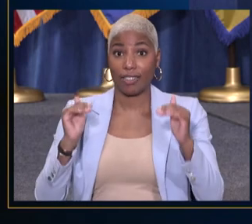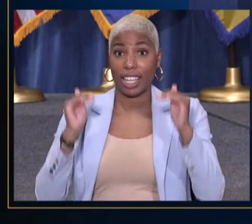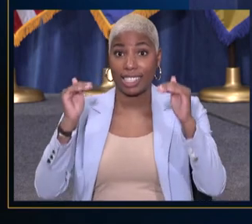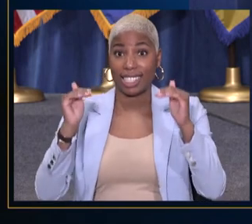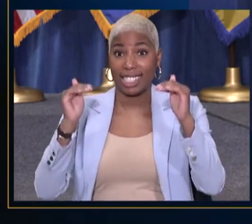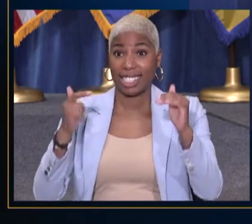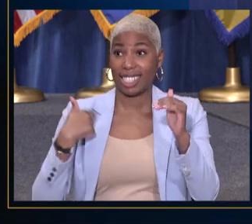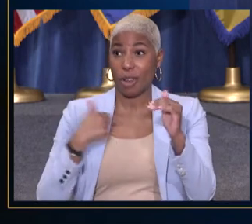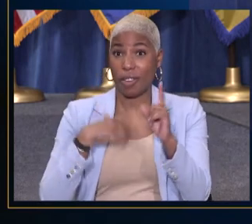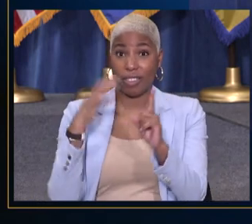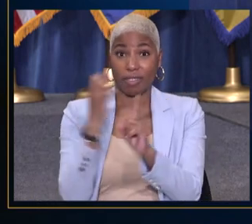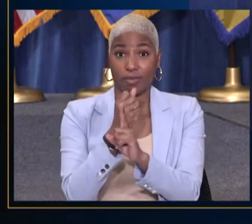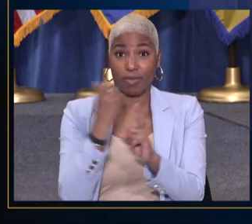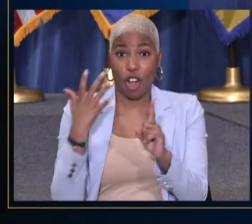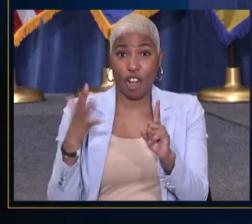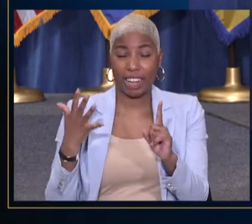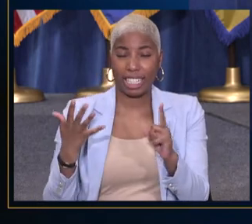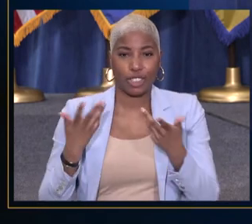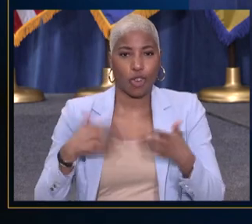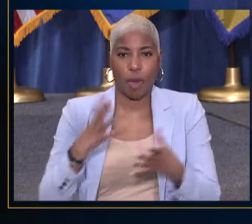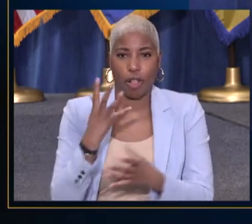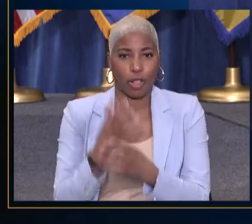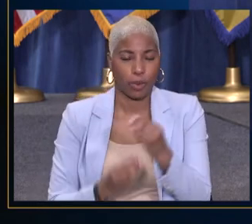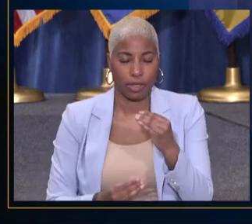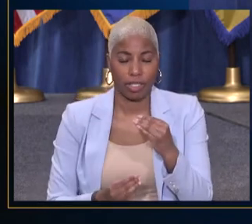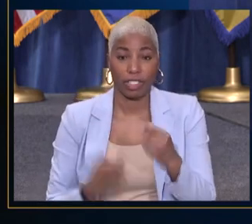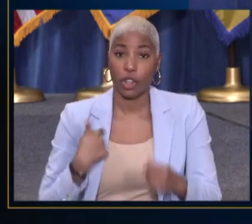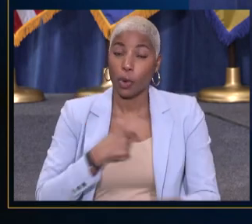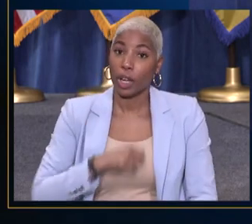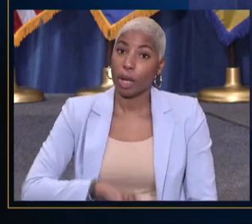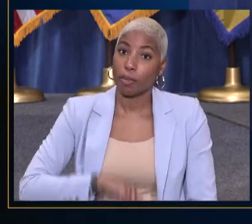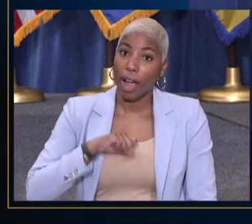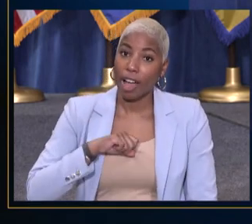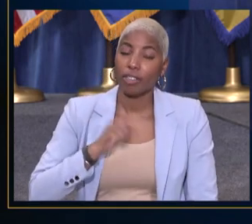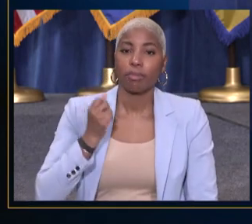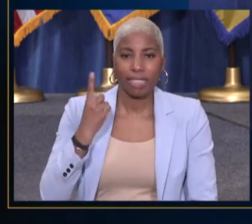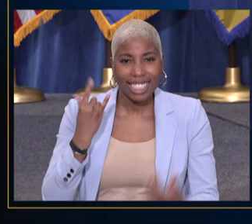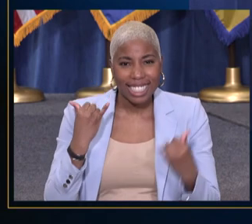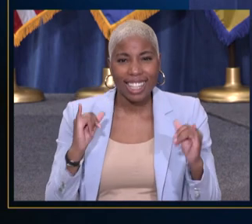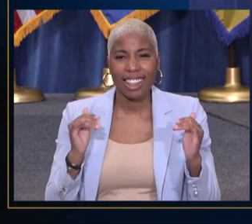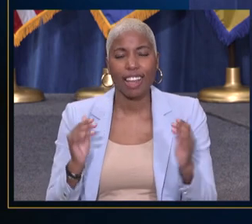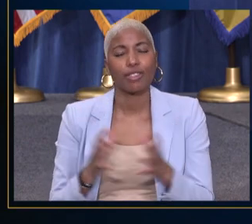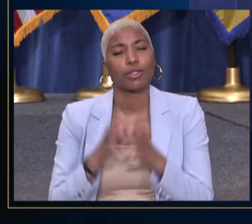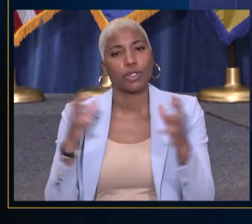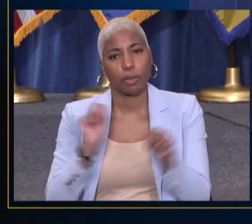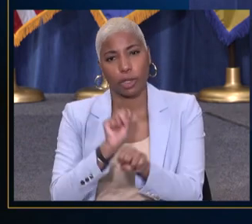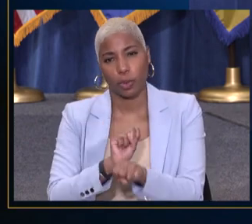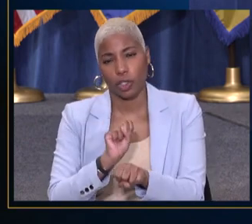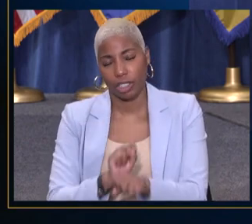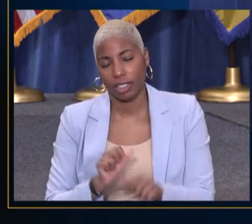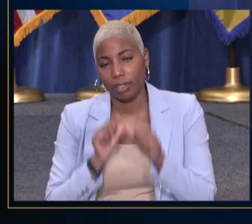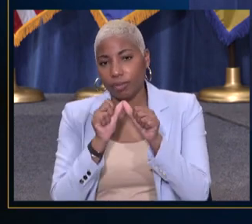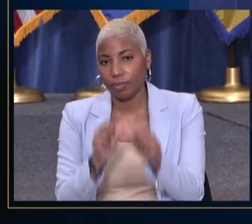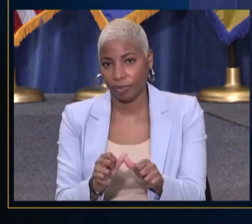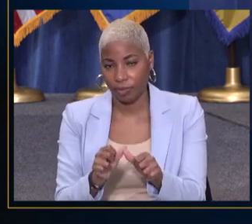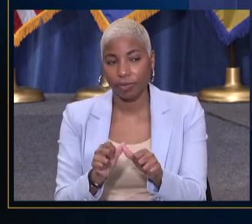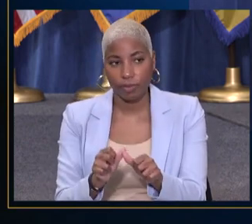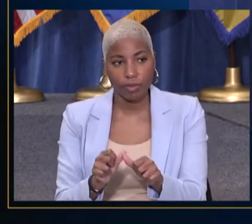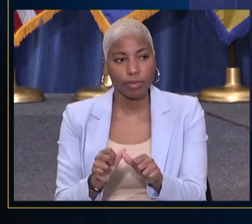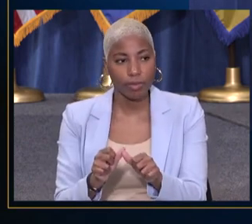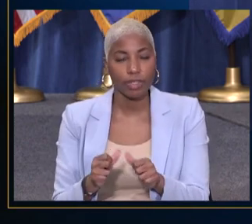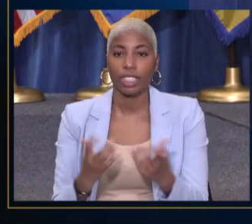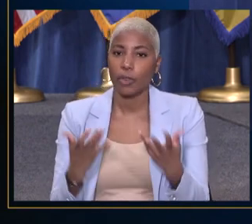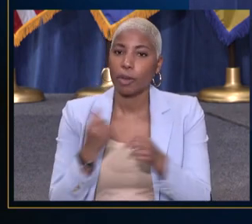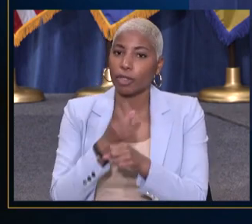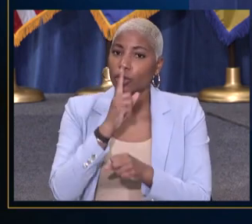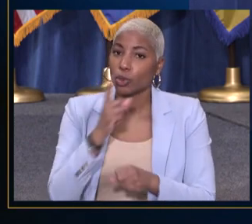So we're very proud of the advances. The reality is that still there's so much more work to be done, so much more work to be done. And we've just got to make